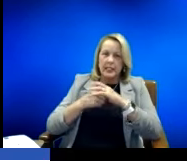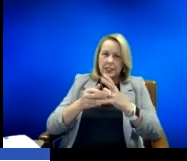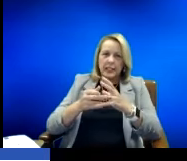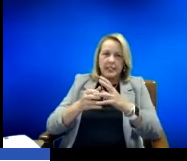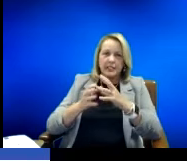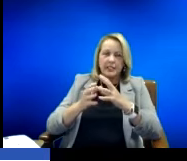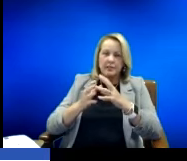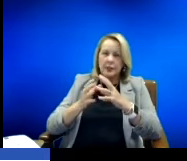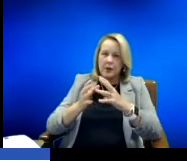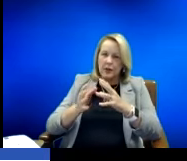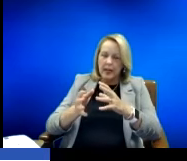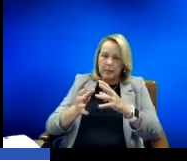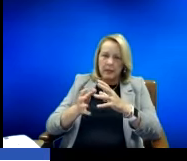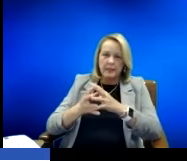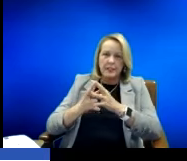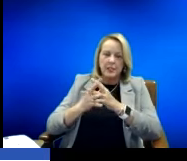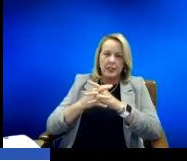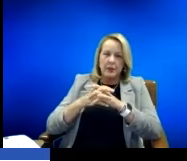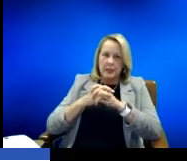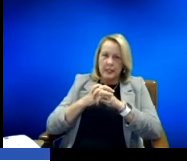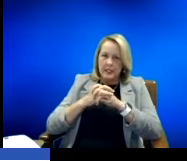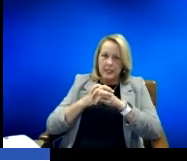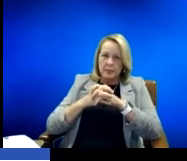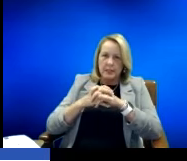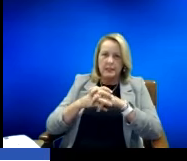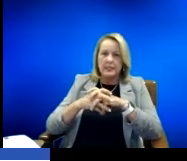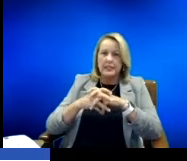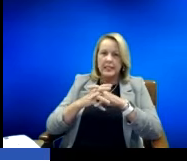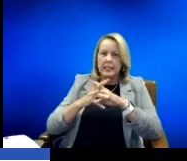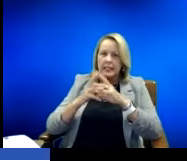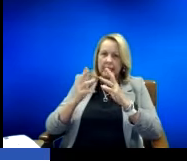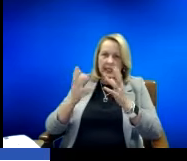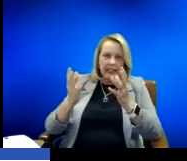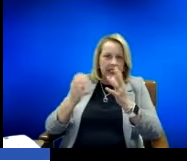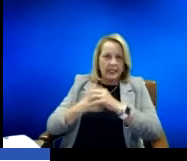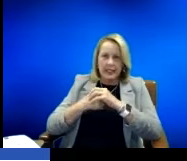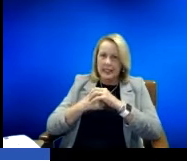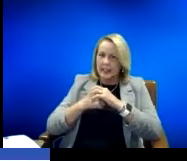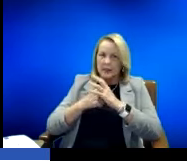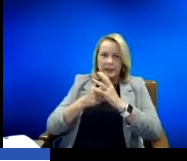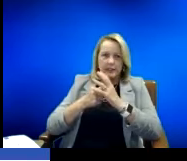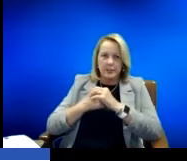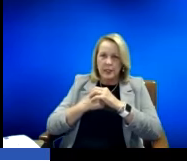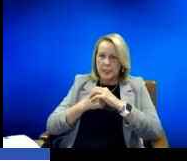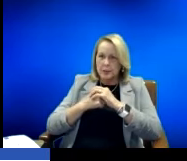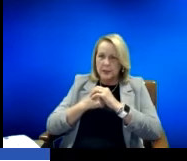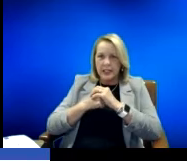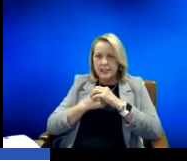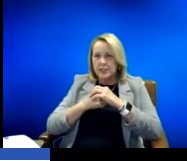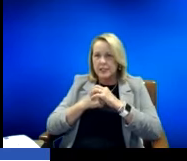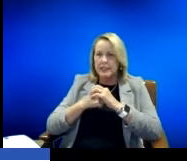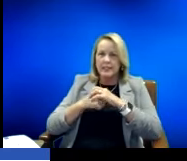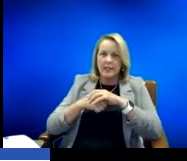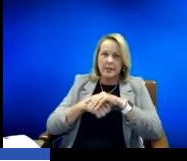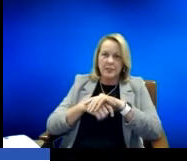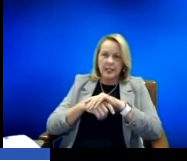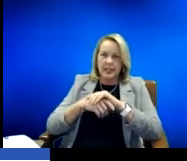on education for a beneficiary with a disability, you know, and